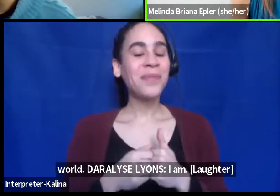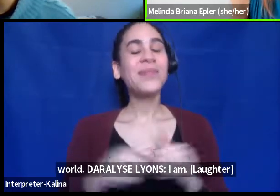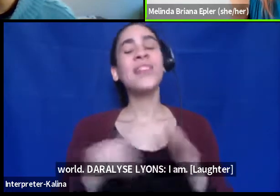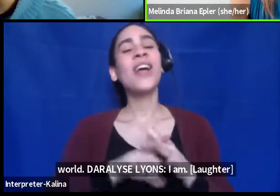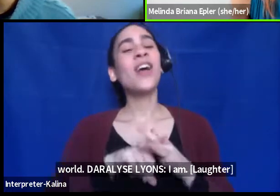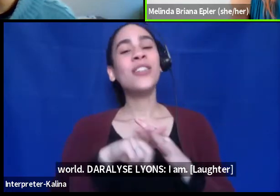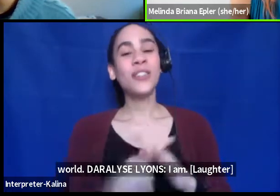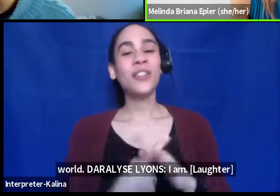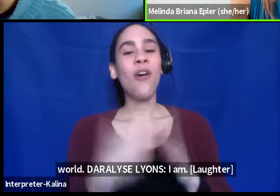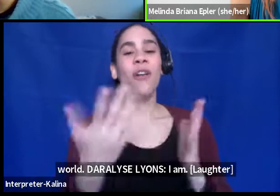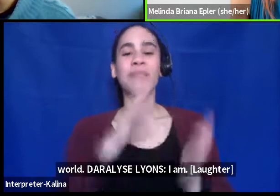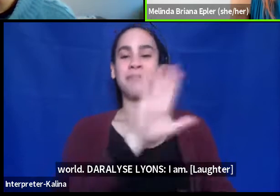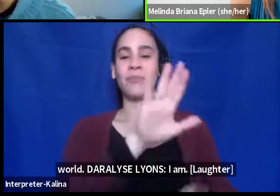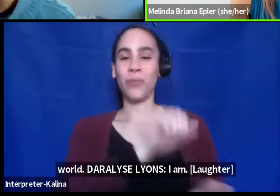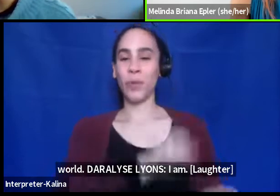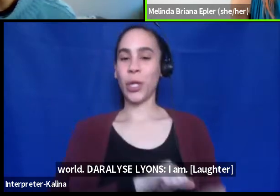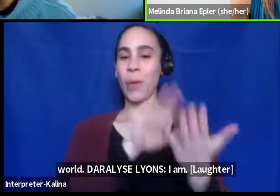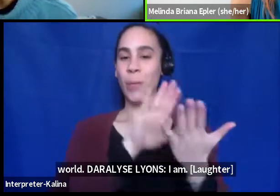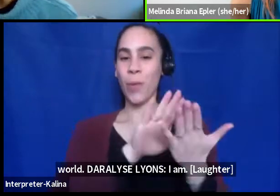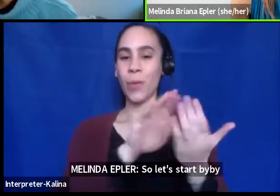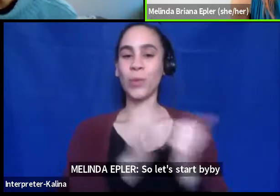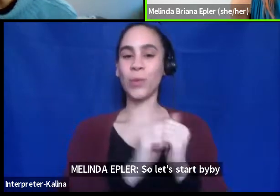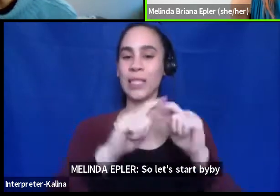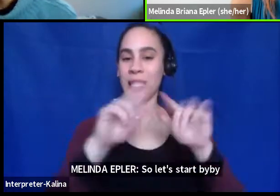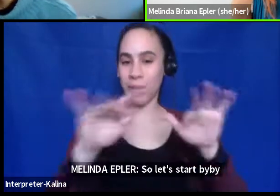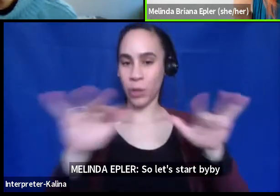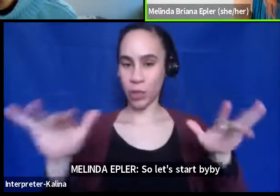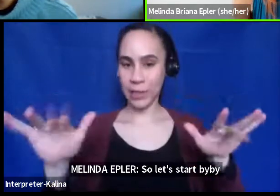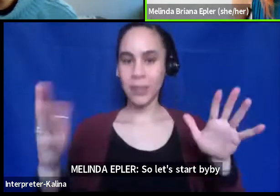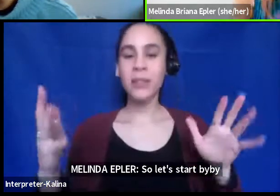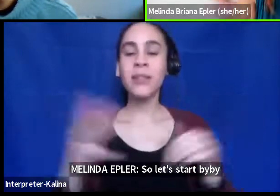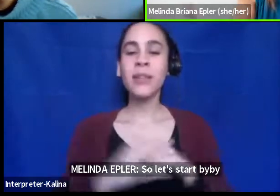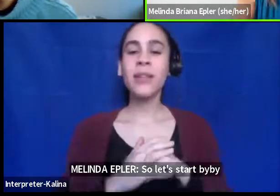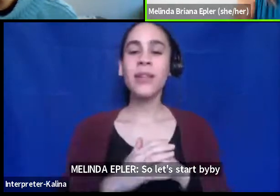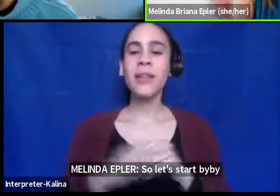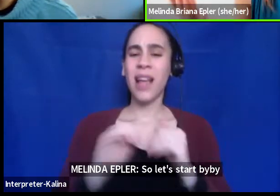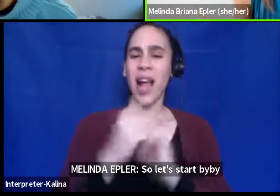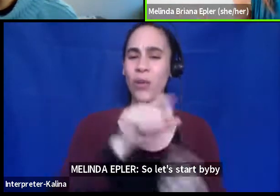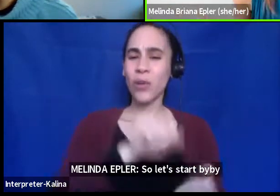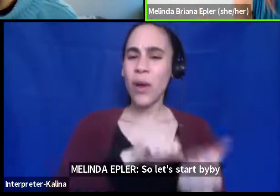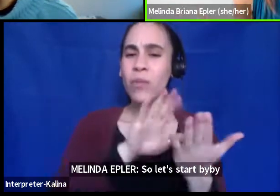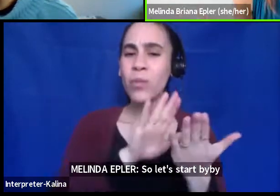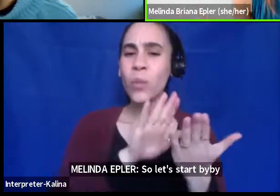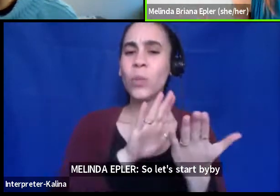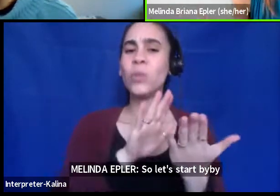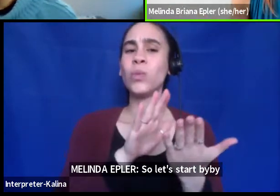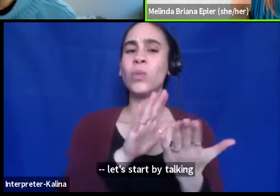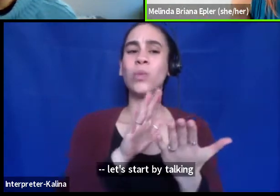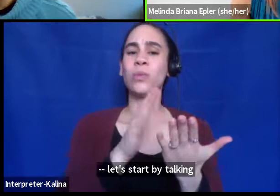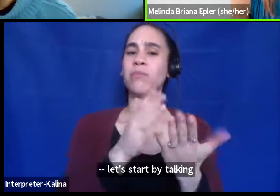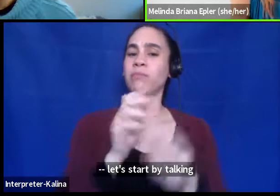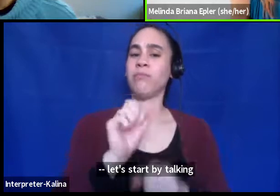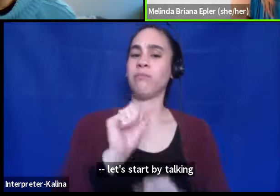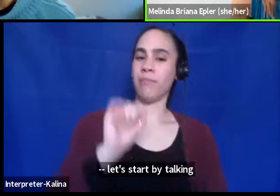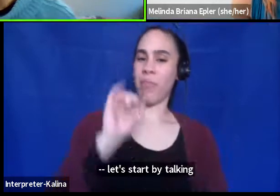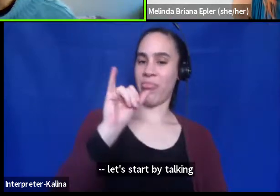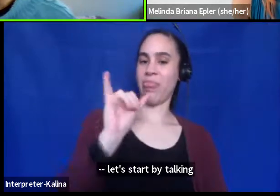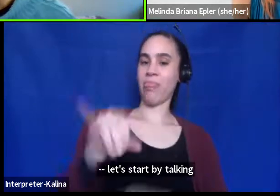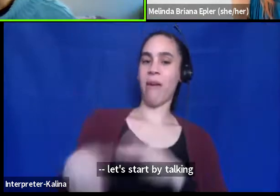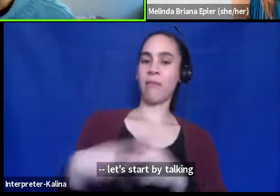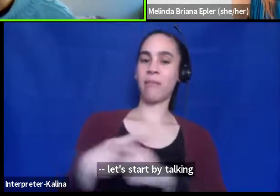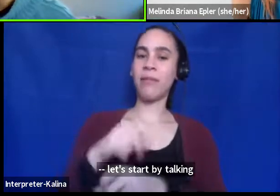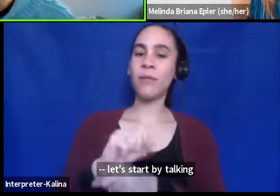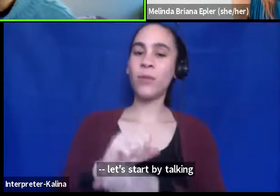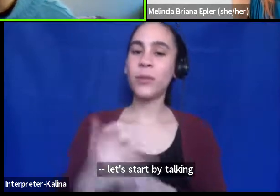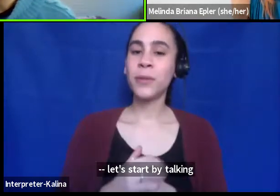talking about your approach to diversity work. How do you approach this? How do you approach this work? Yeah,